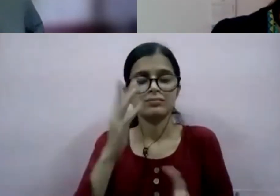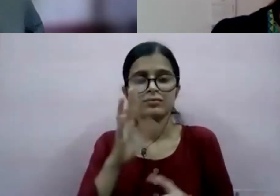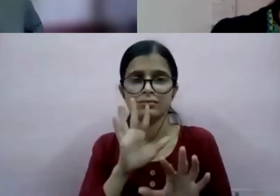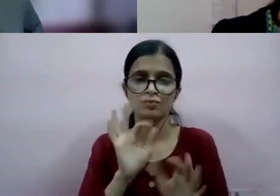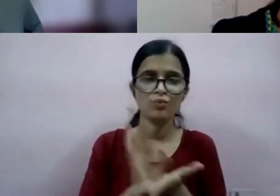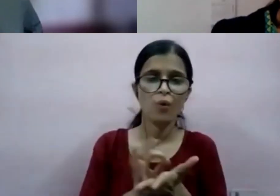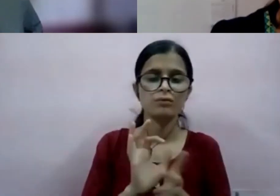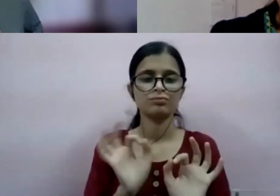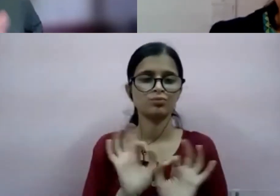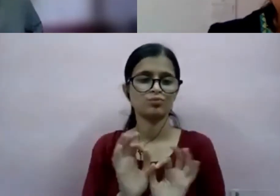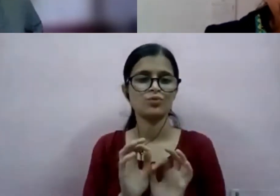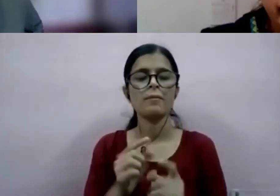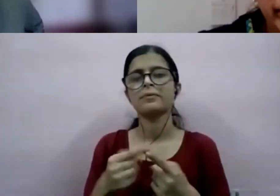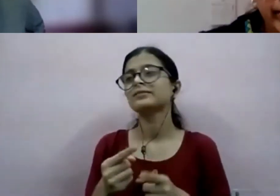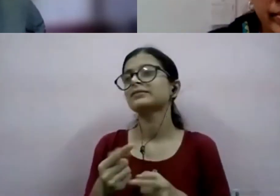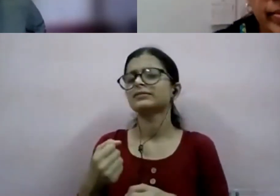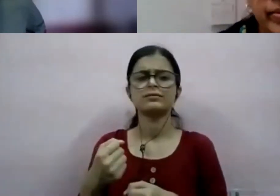populist governments in power at the moment,